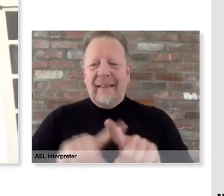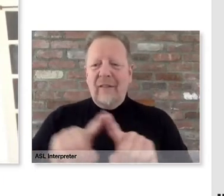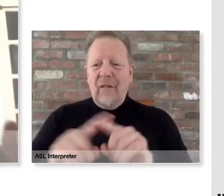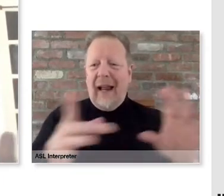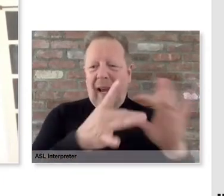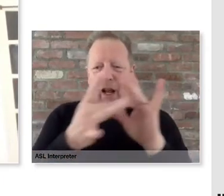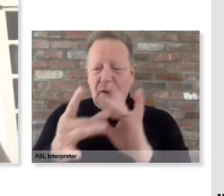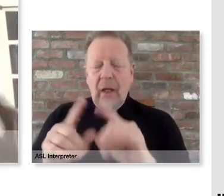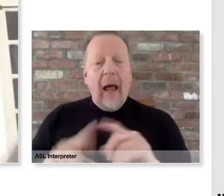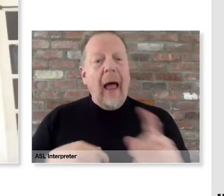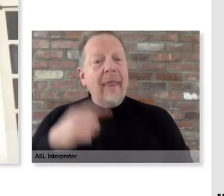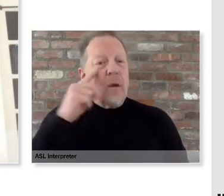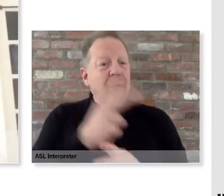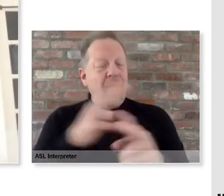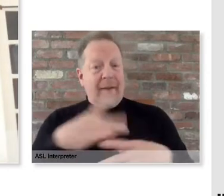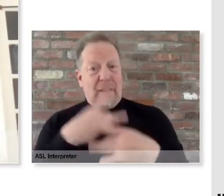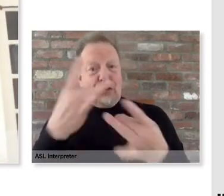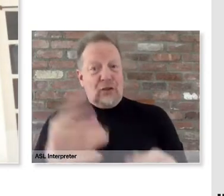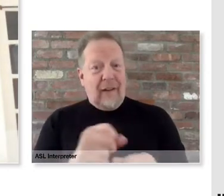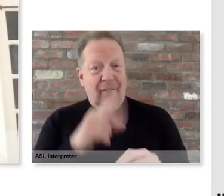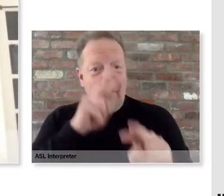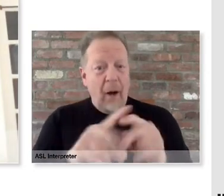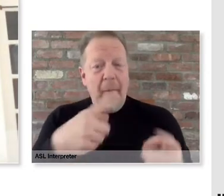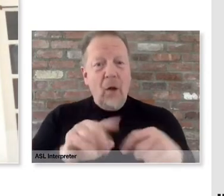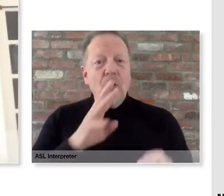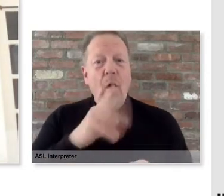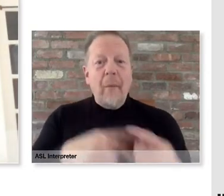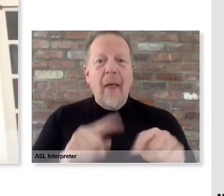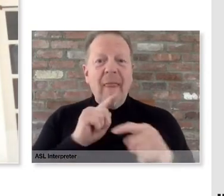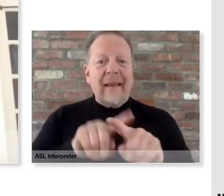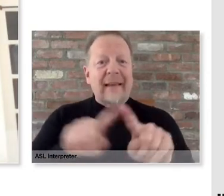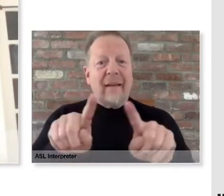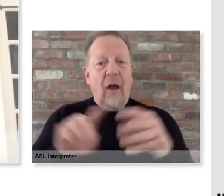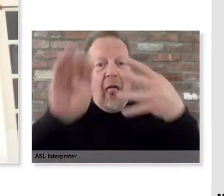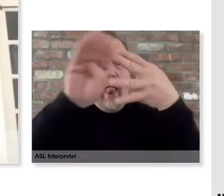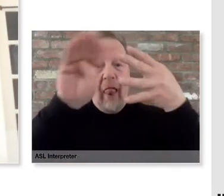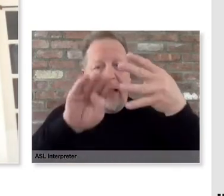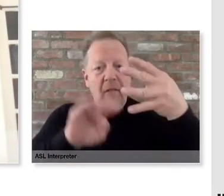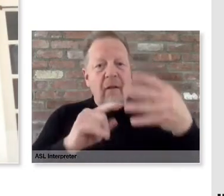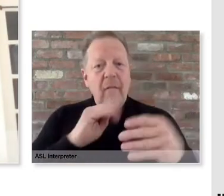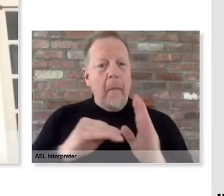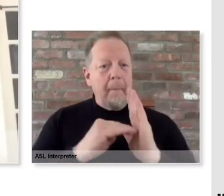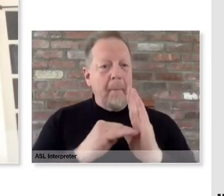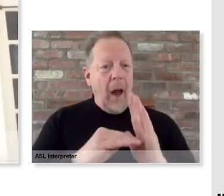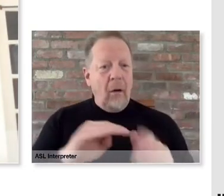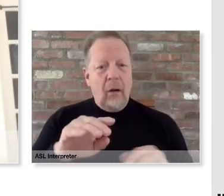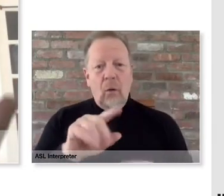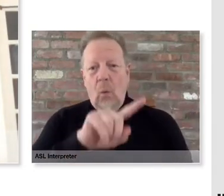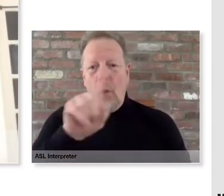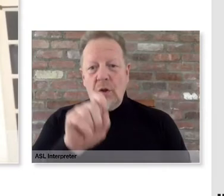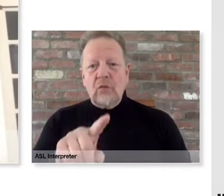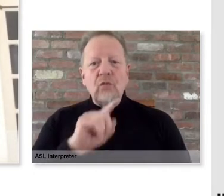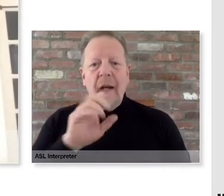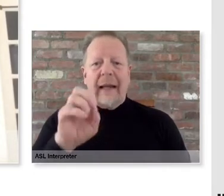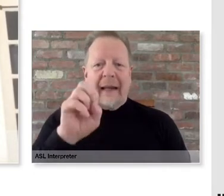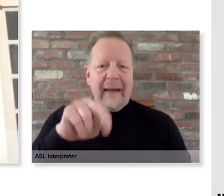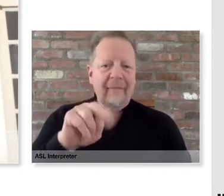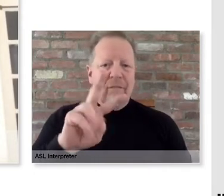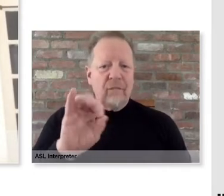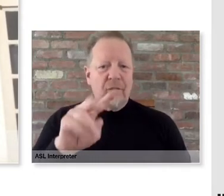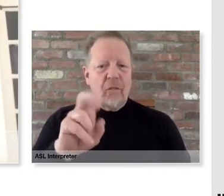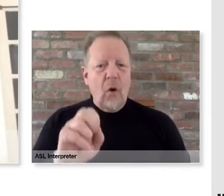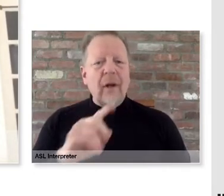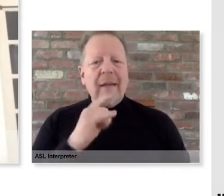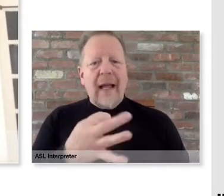what's interesting and fun about talking about the levels of a model question is that it really does invoke like domain expertise and the